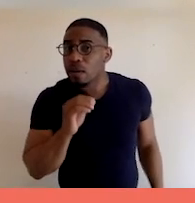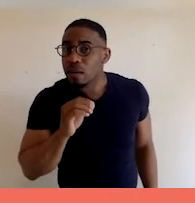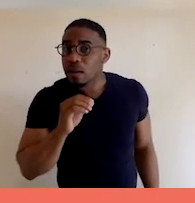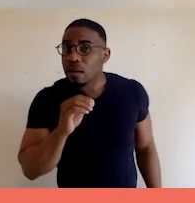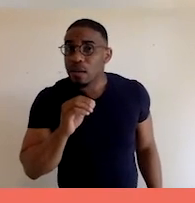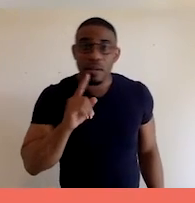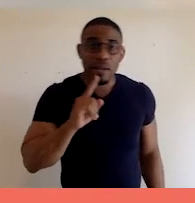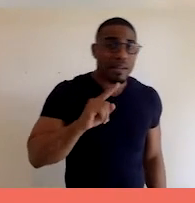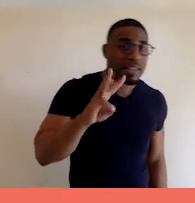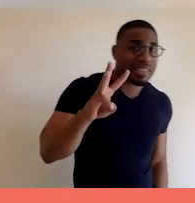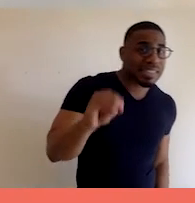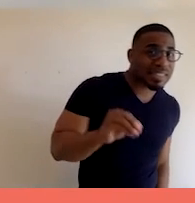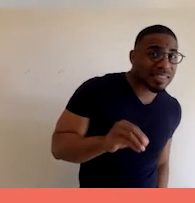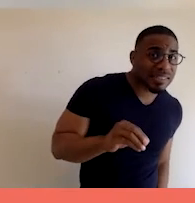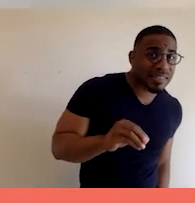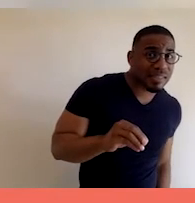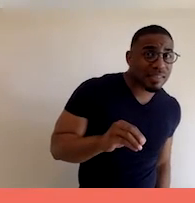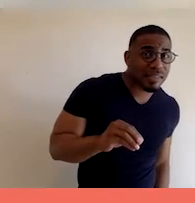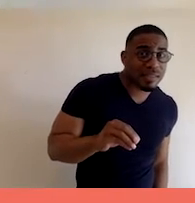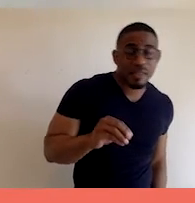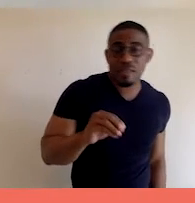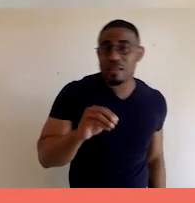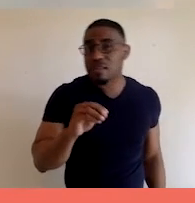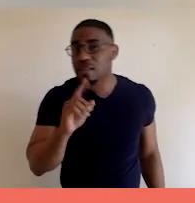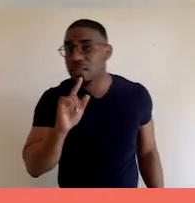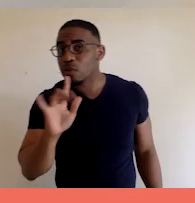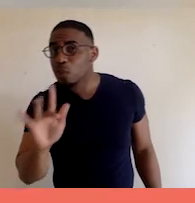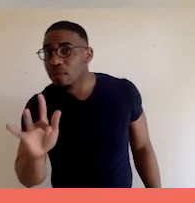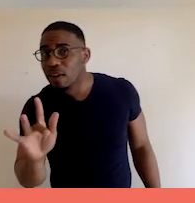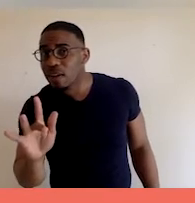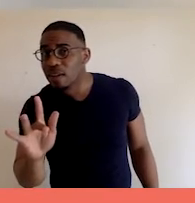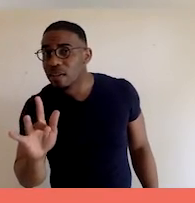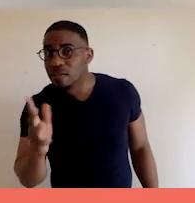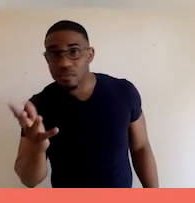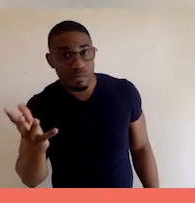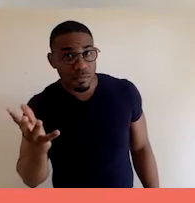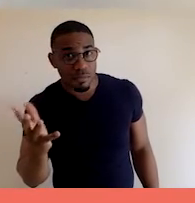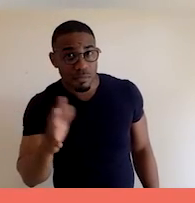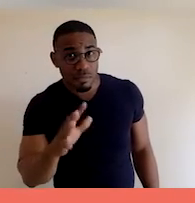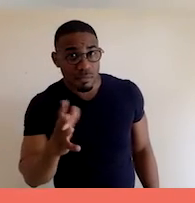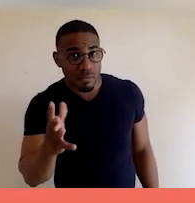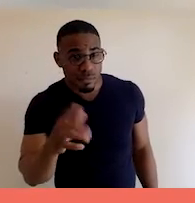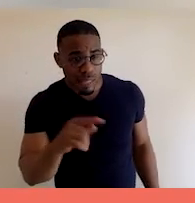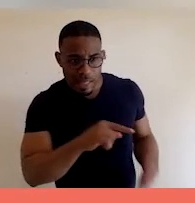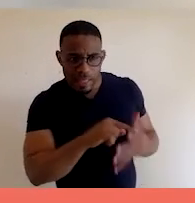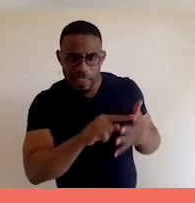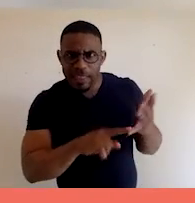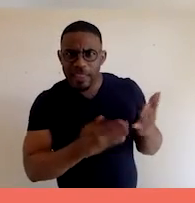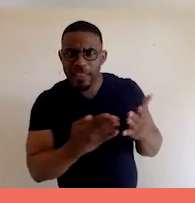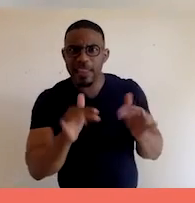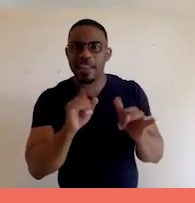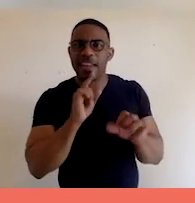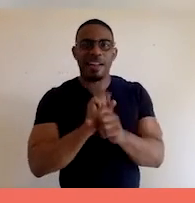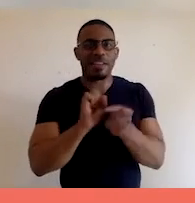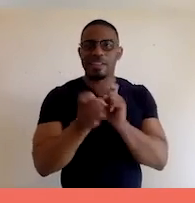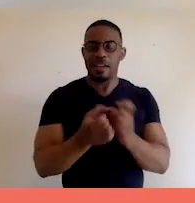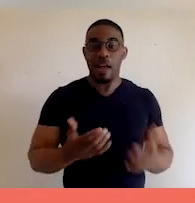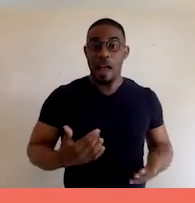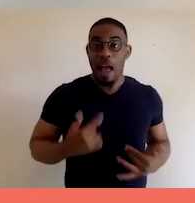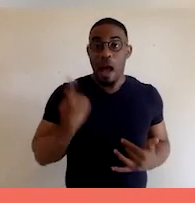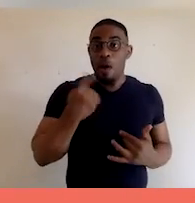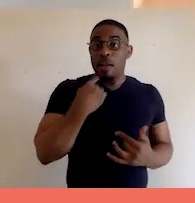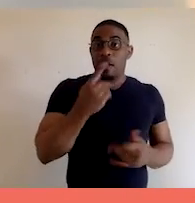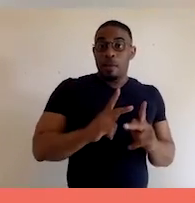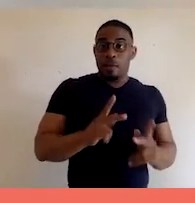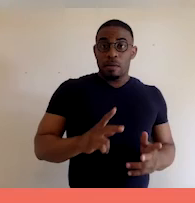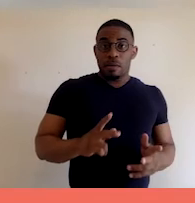What are you going to look like when you're 60? What are you going to look like when you're 25? These things can absolutely change. And I always